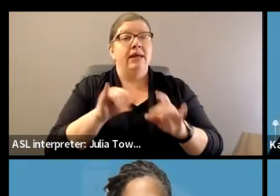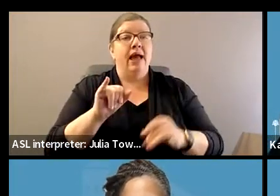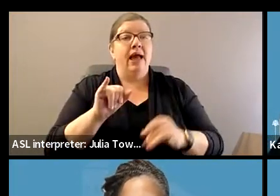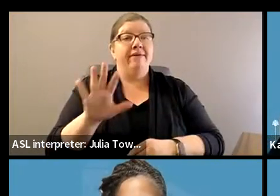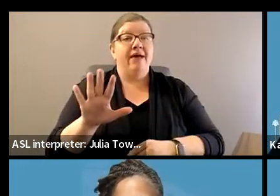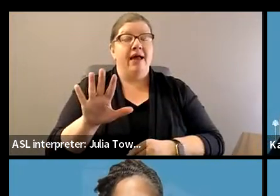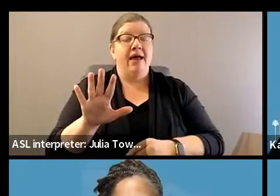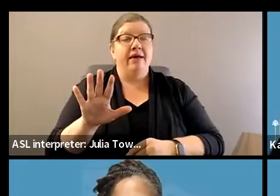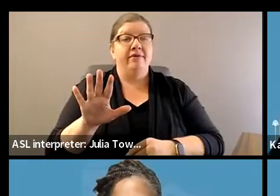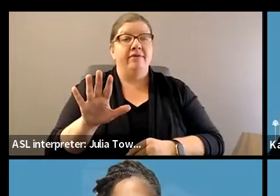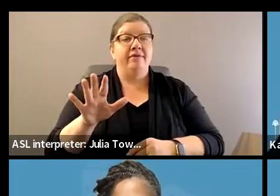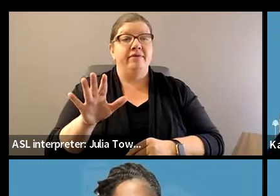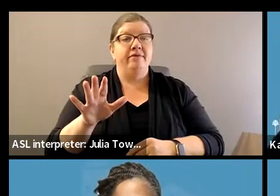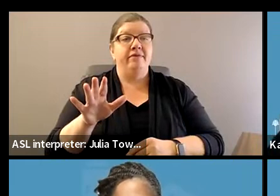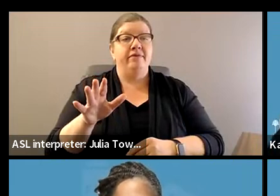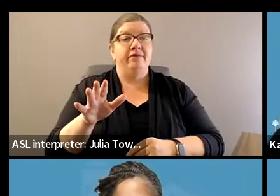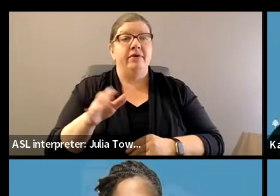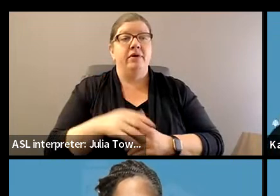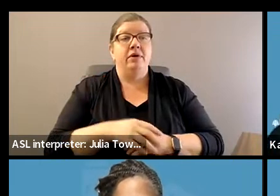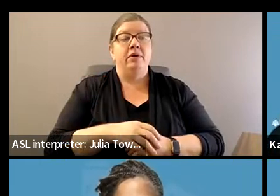Ms. Trujillo?